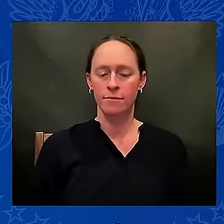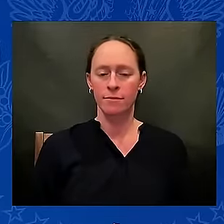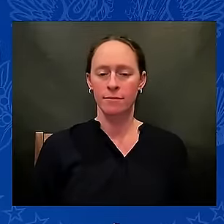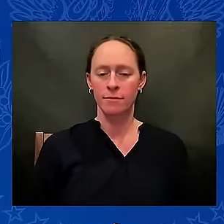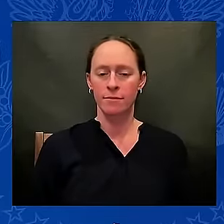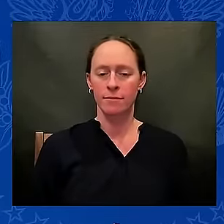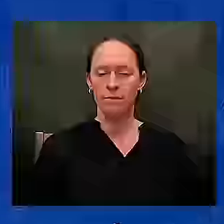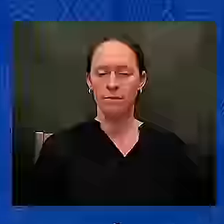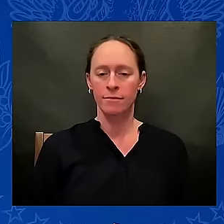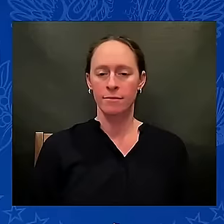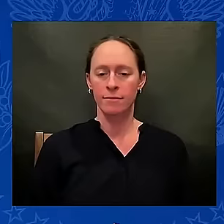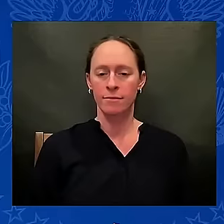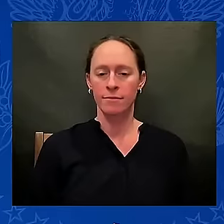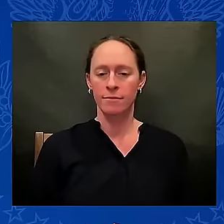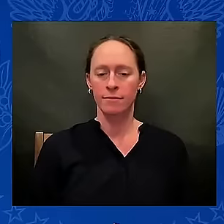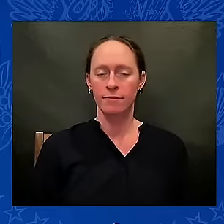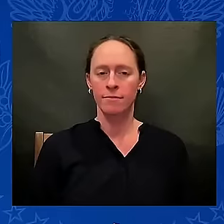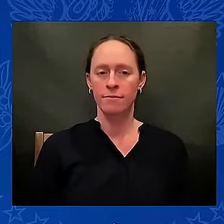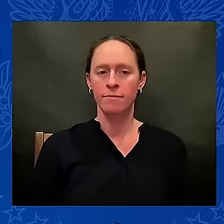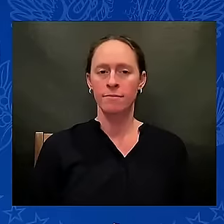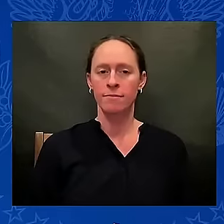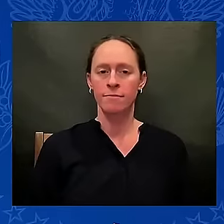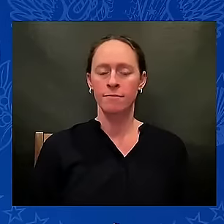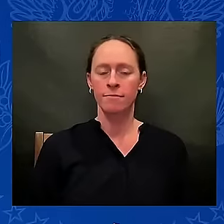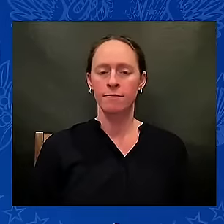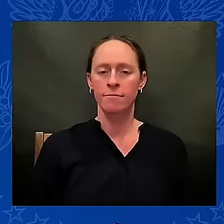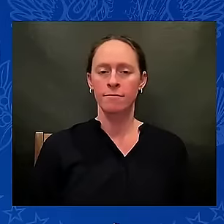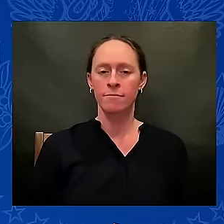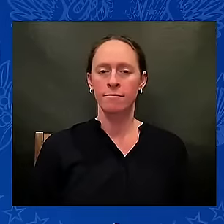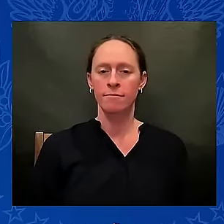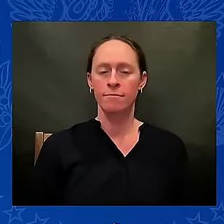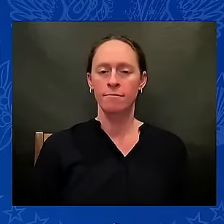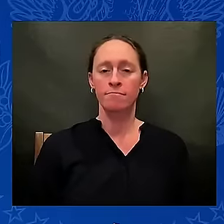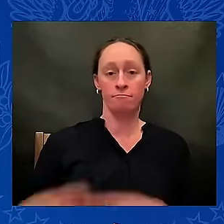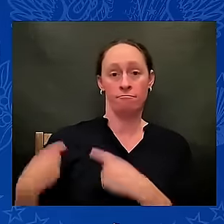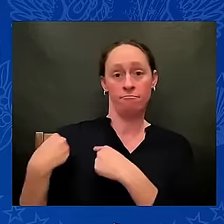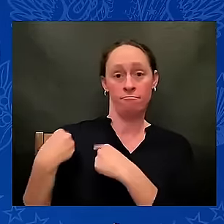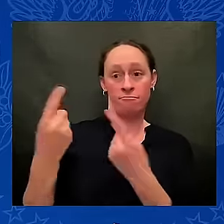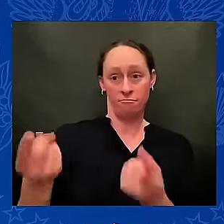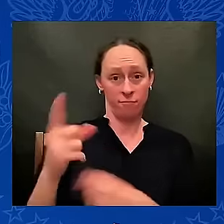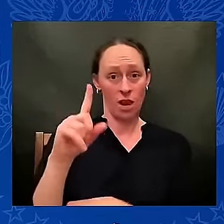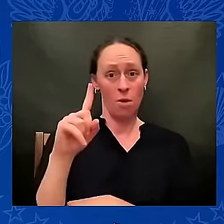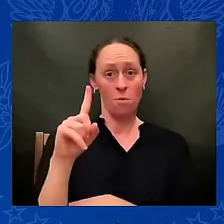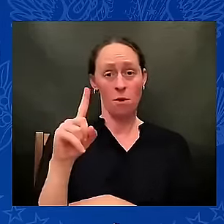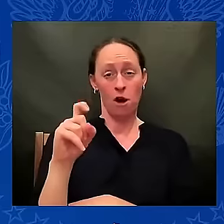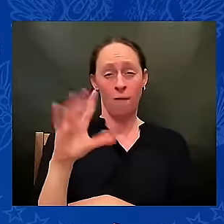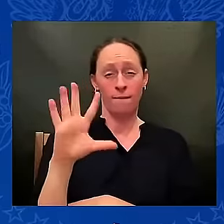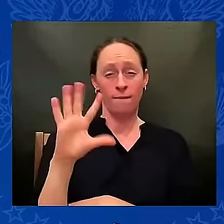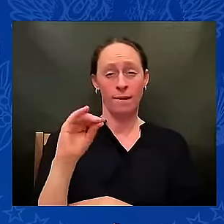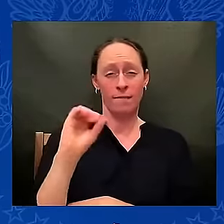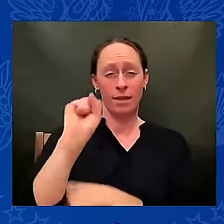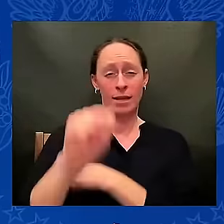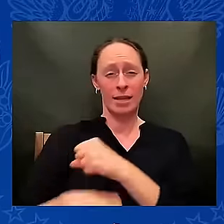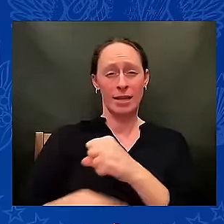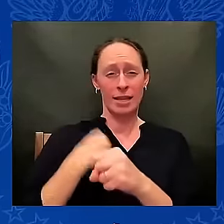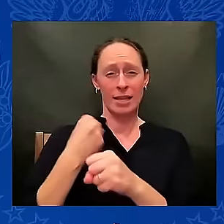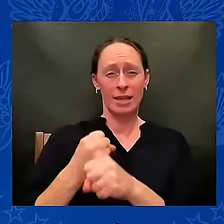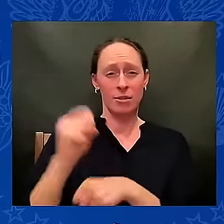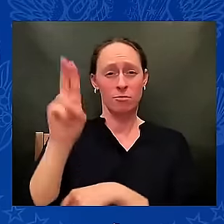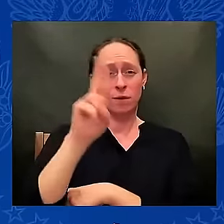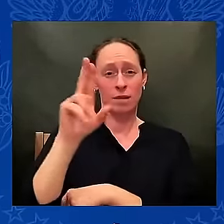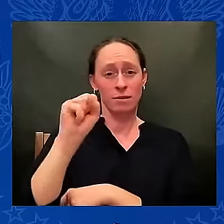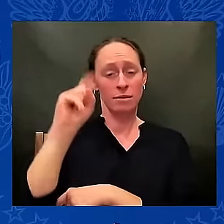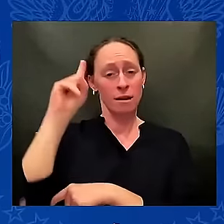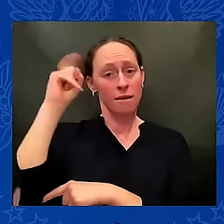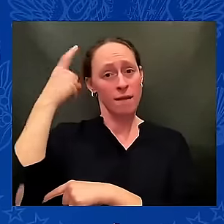After 150 years, the United States government eventually stopped the program. But